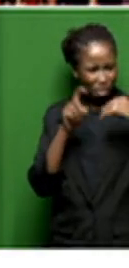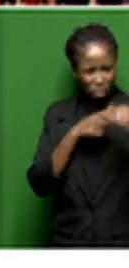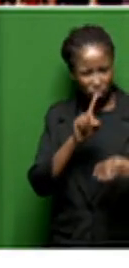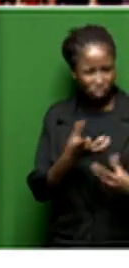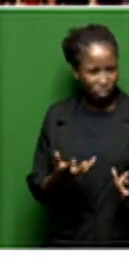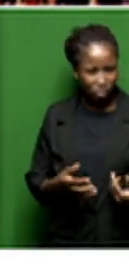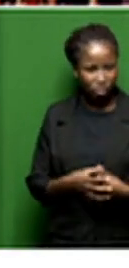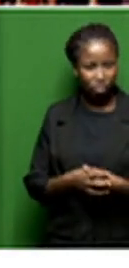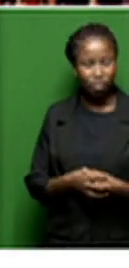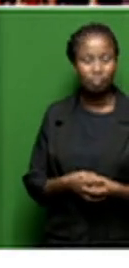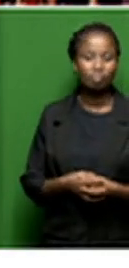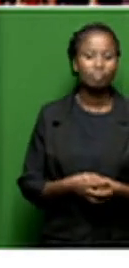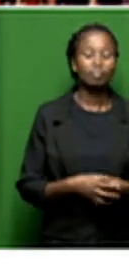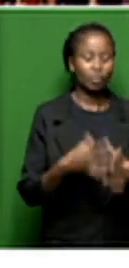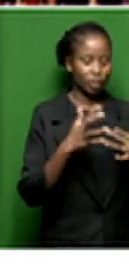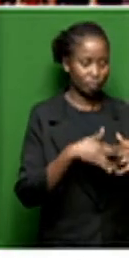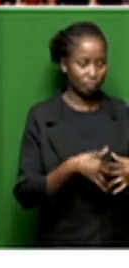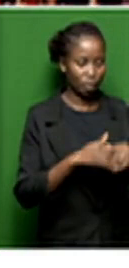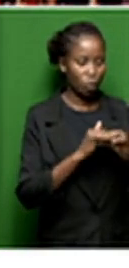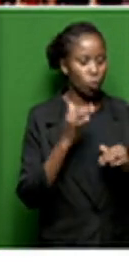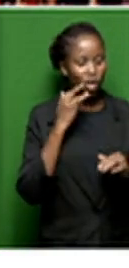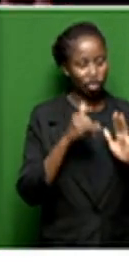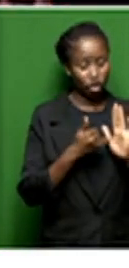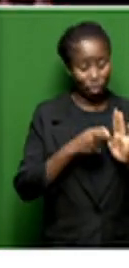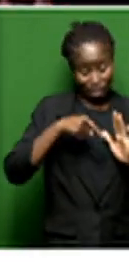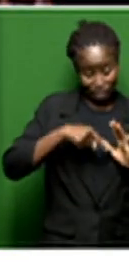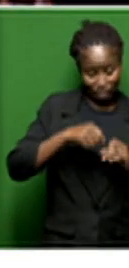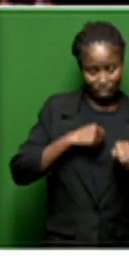Really, we set up in early January this year